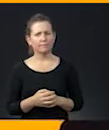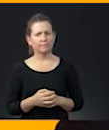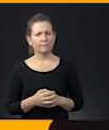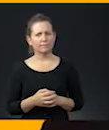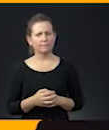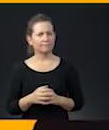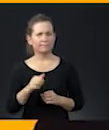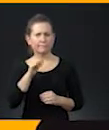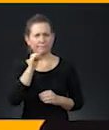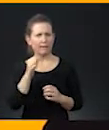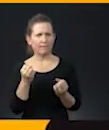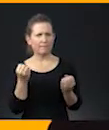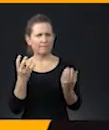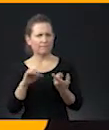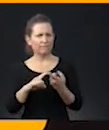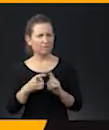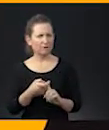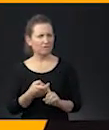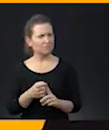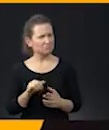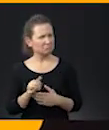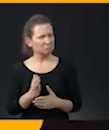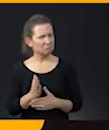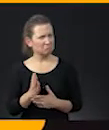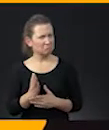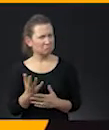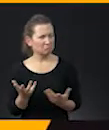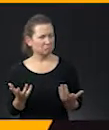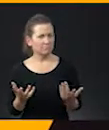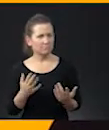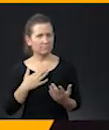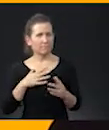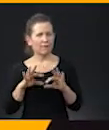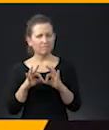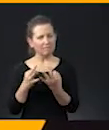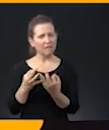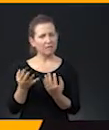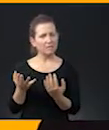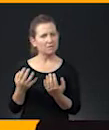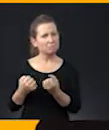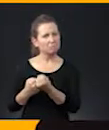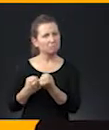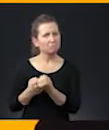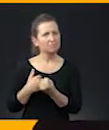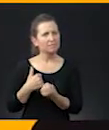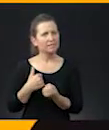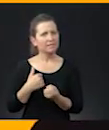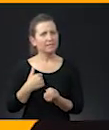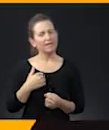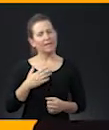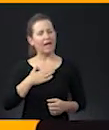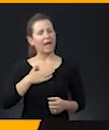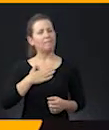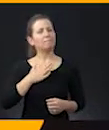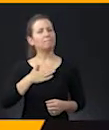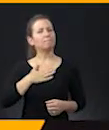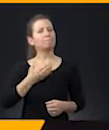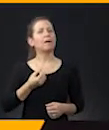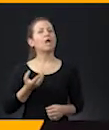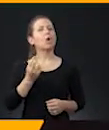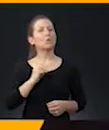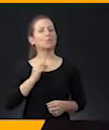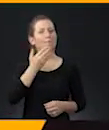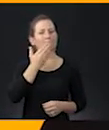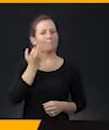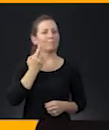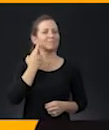Haven't had a lot of friends, and that's okay. But, my family's there for me, and I'm my own best friend.